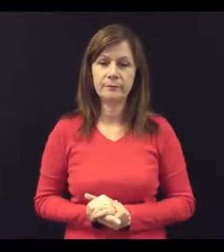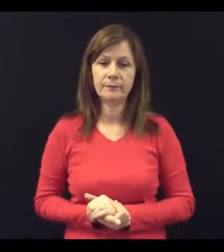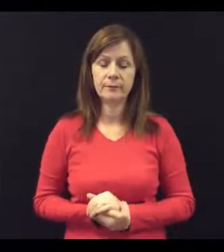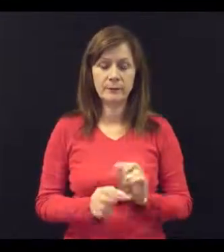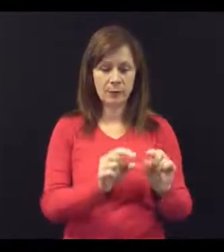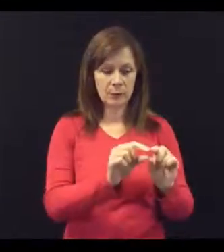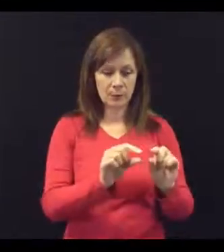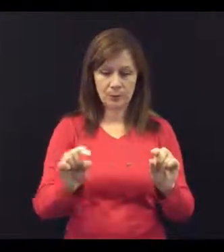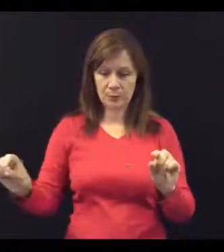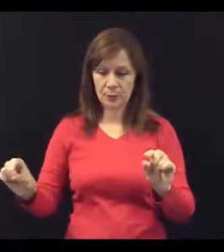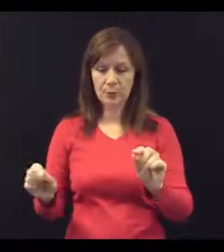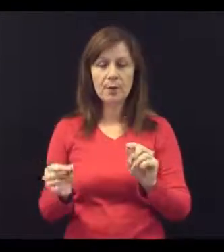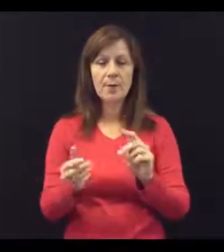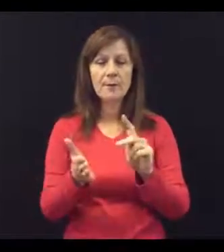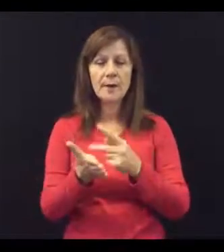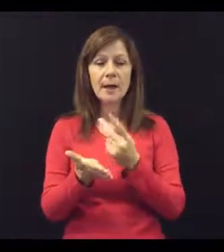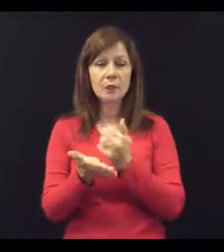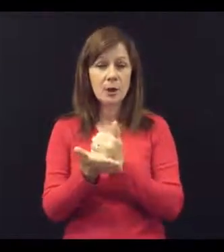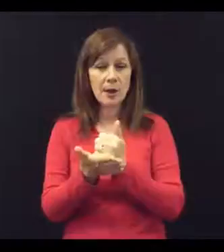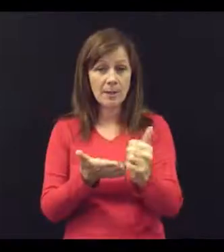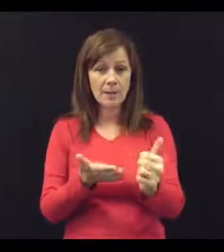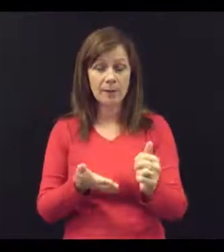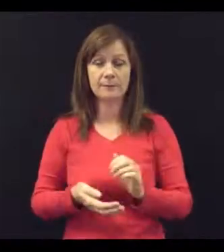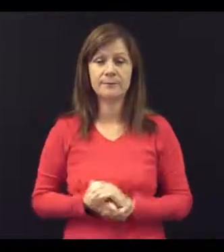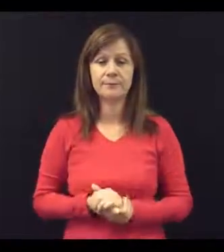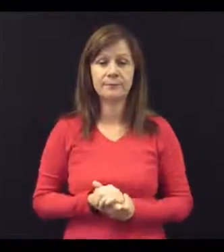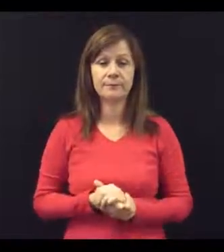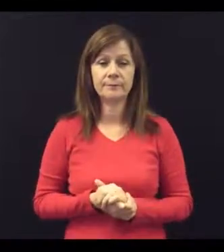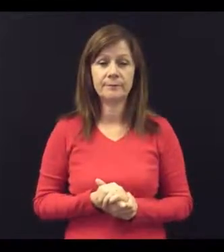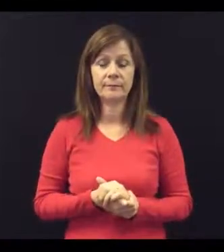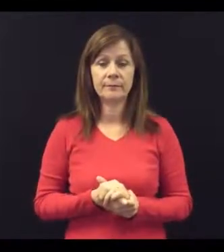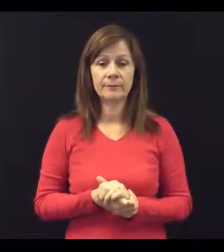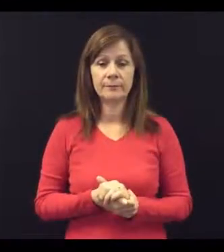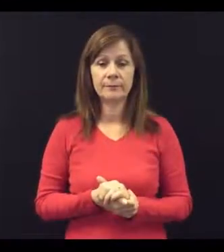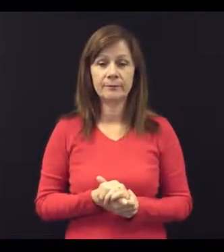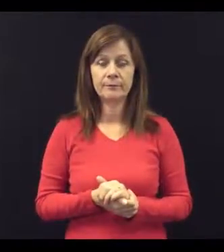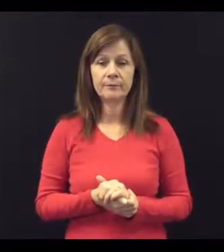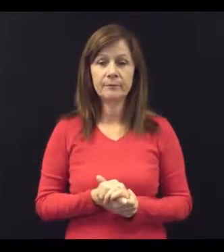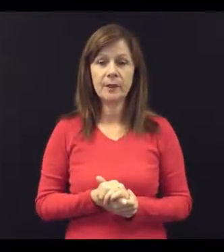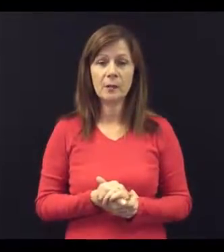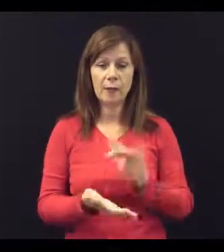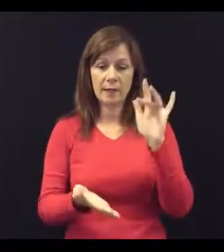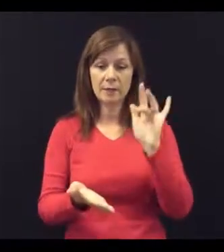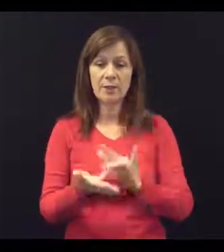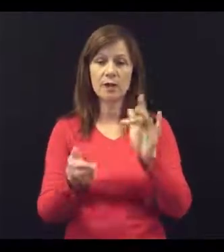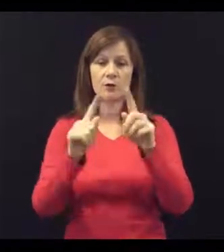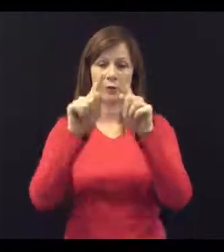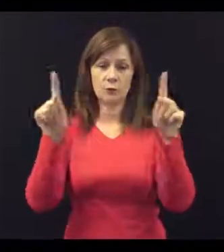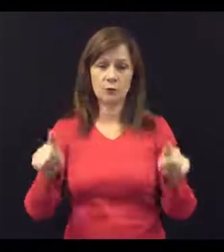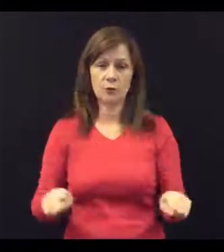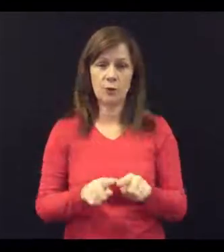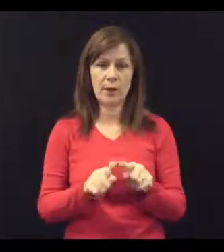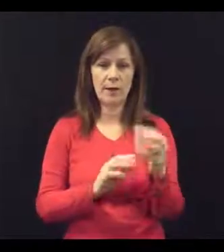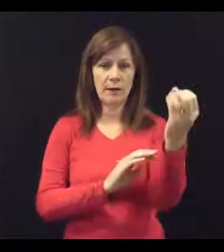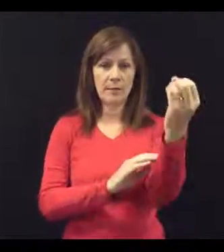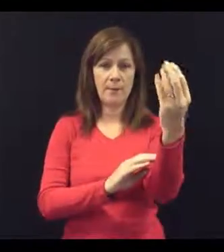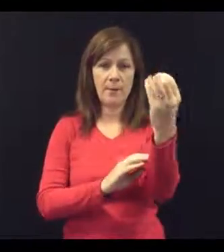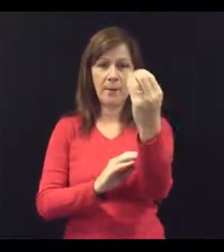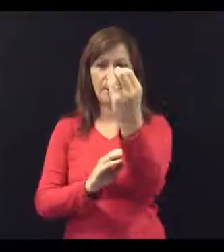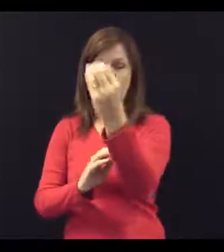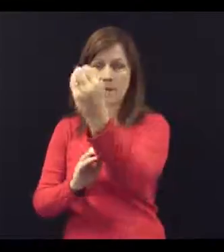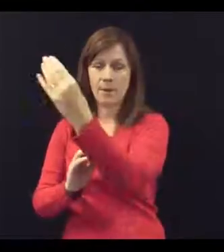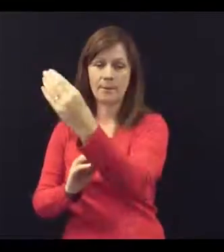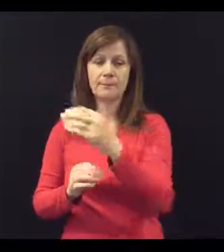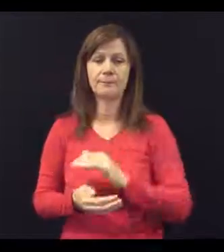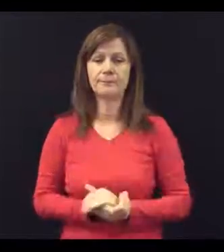notice at the bottom of the screen a page count and current page number. Tapping on the screen brings up some additional controls. At the